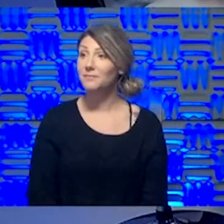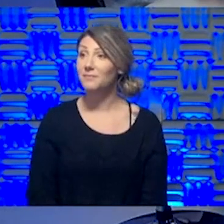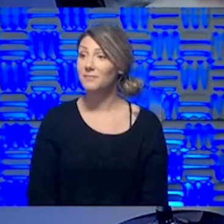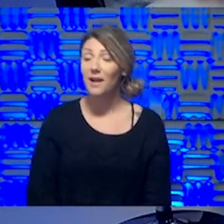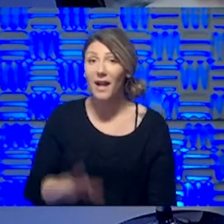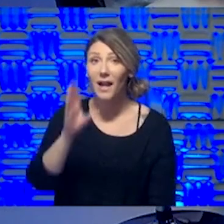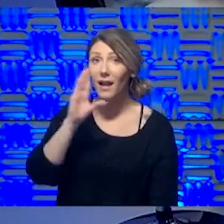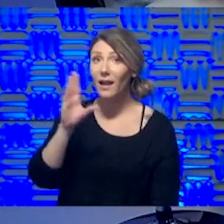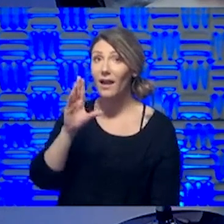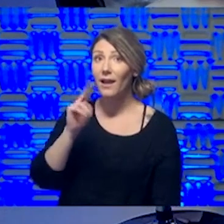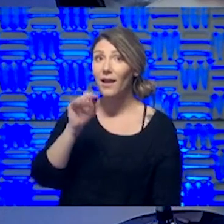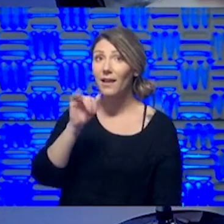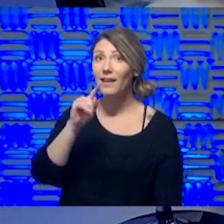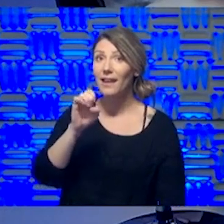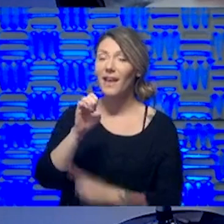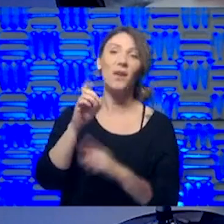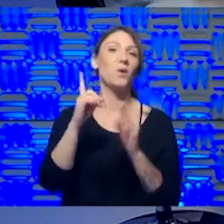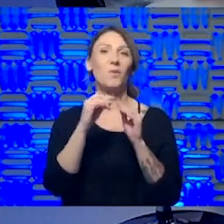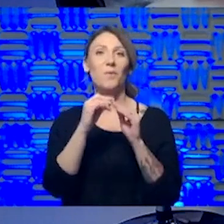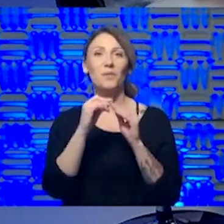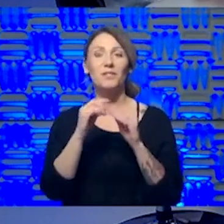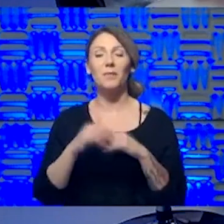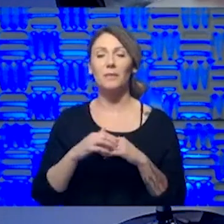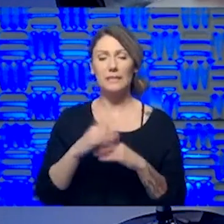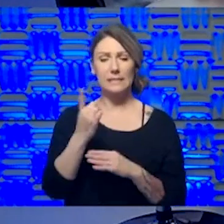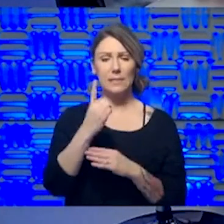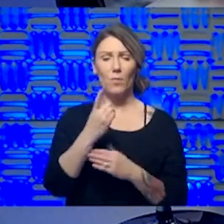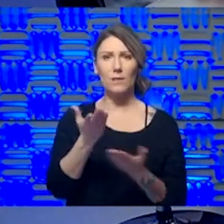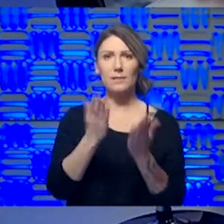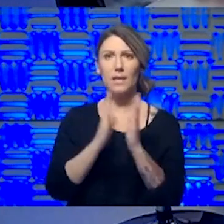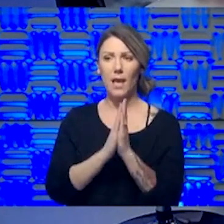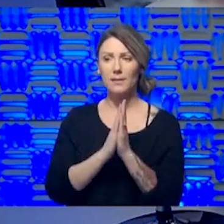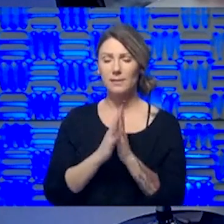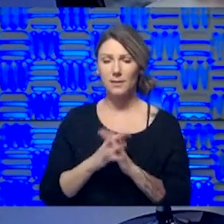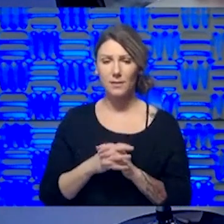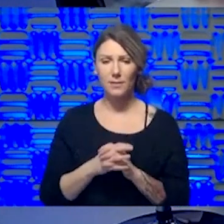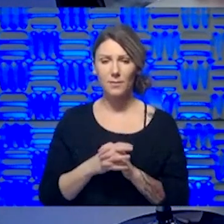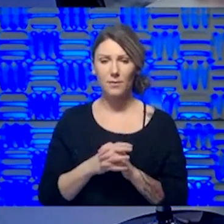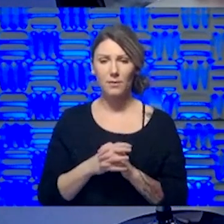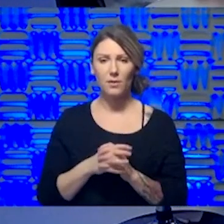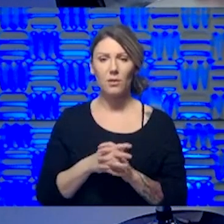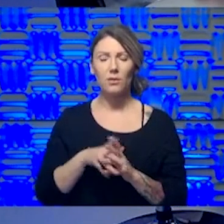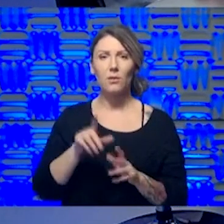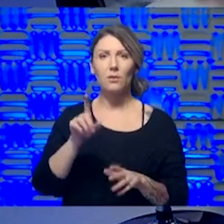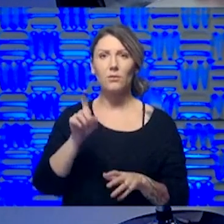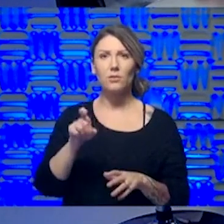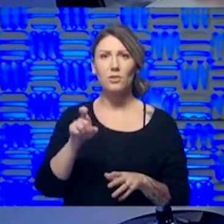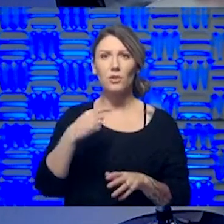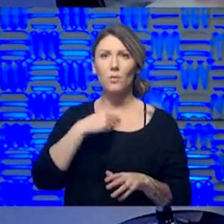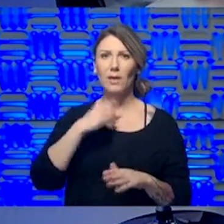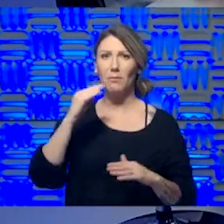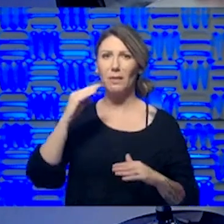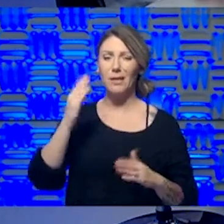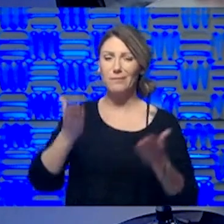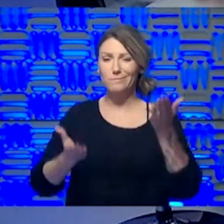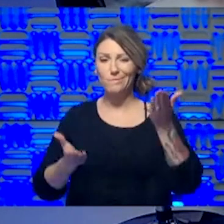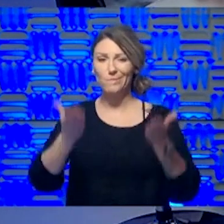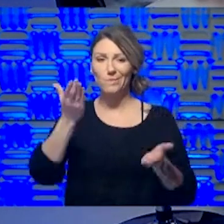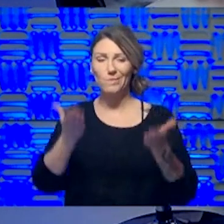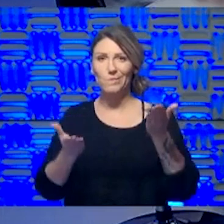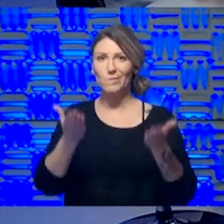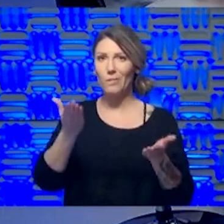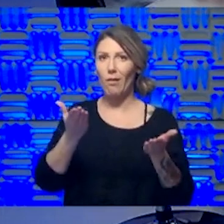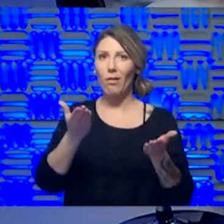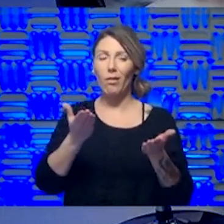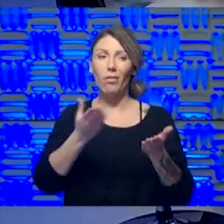Hi, this is Nate. One more time. I have somebody who's asking, should we be weighing health outcomes of virus spread